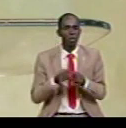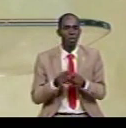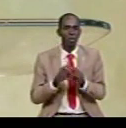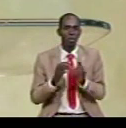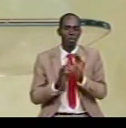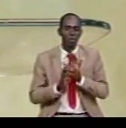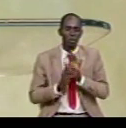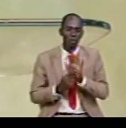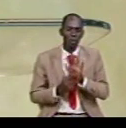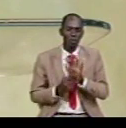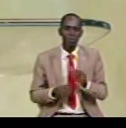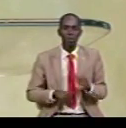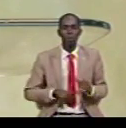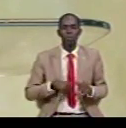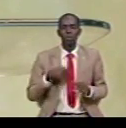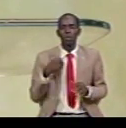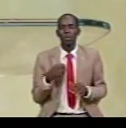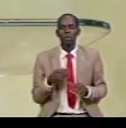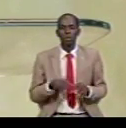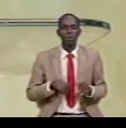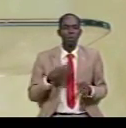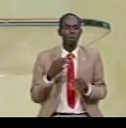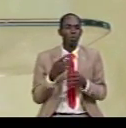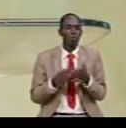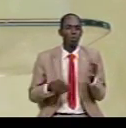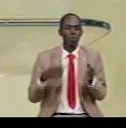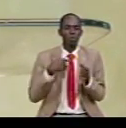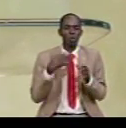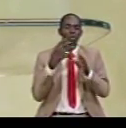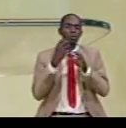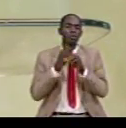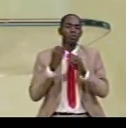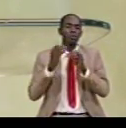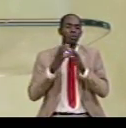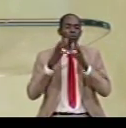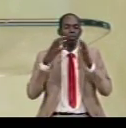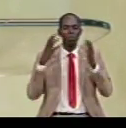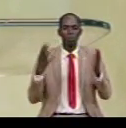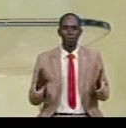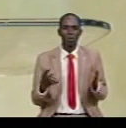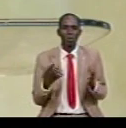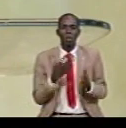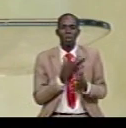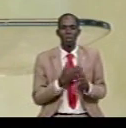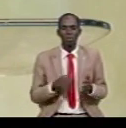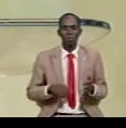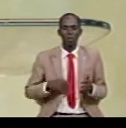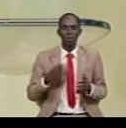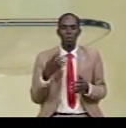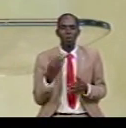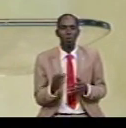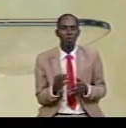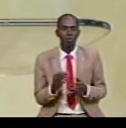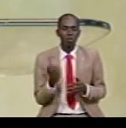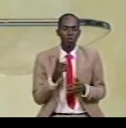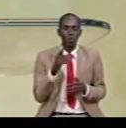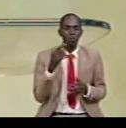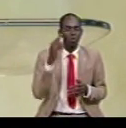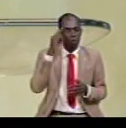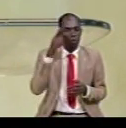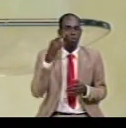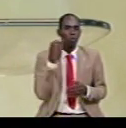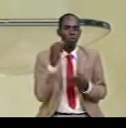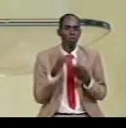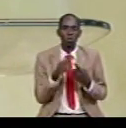achievement, pride of where you have been opportune to be could come up. And by the time somebody is doing something